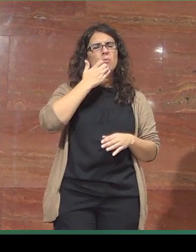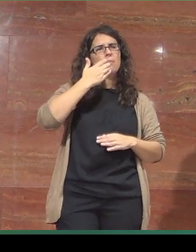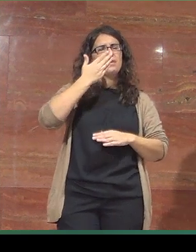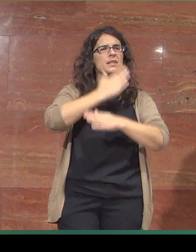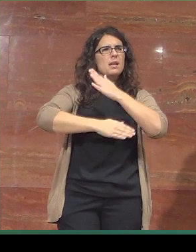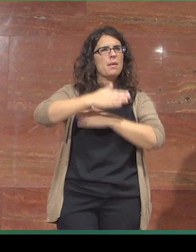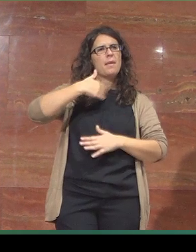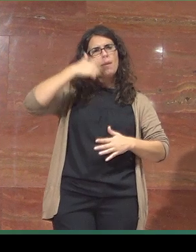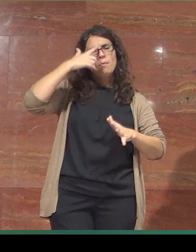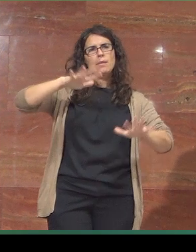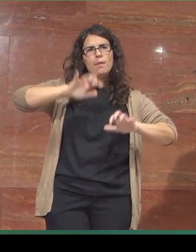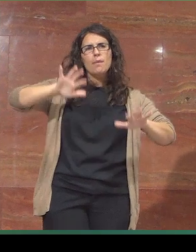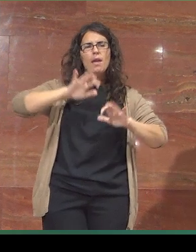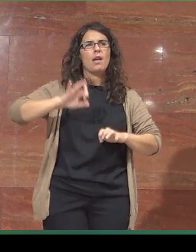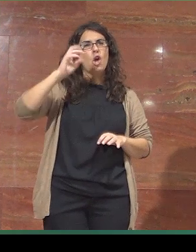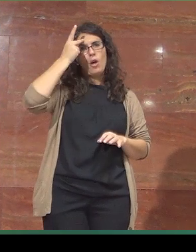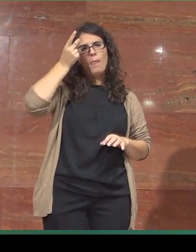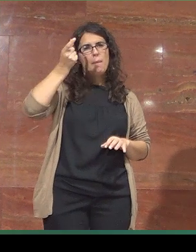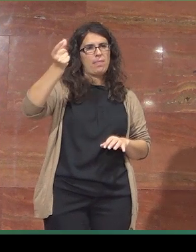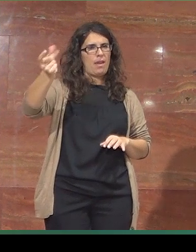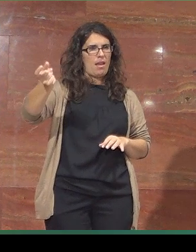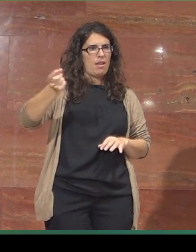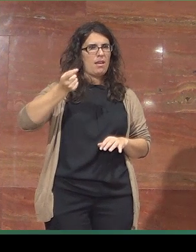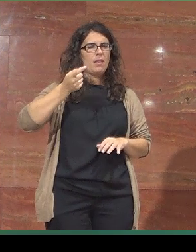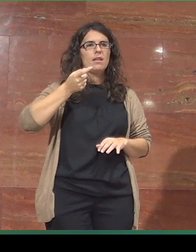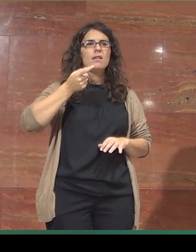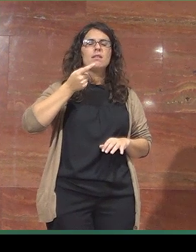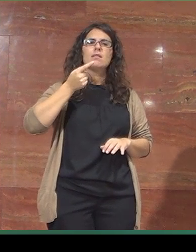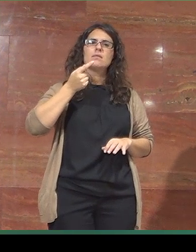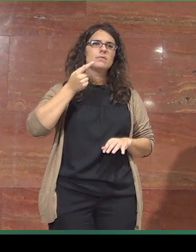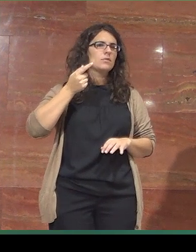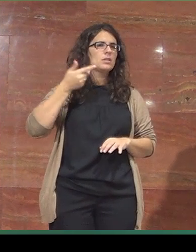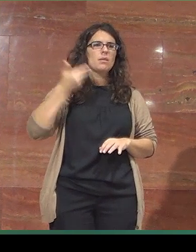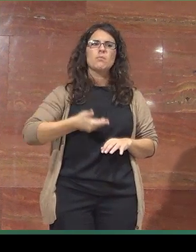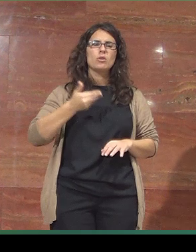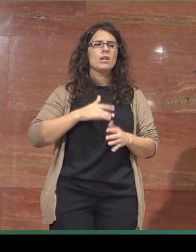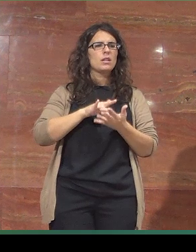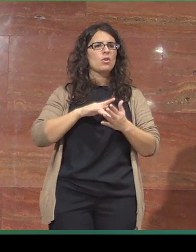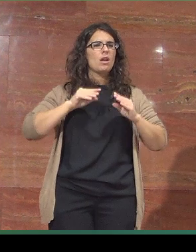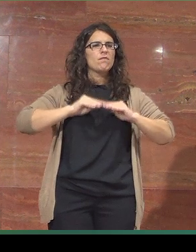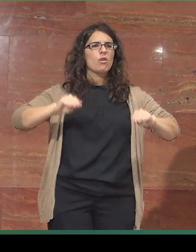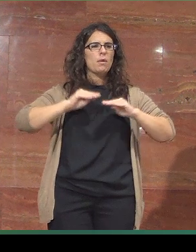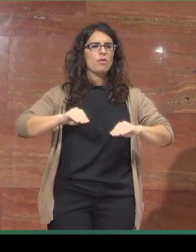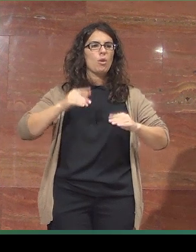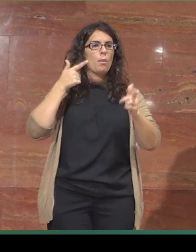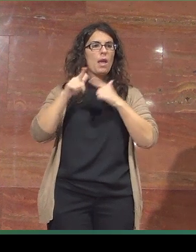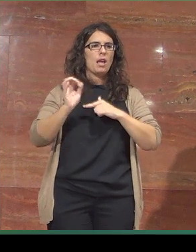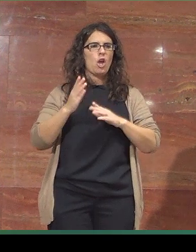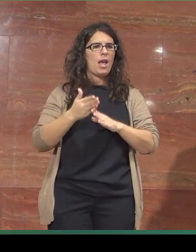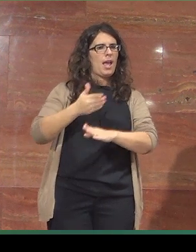there is training before they travel. You need to teach people how to cope if something goes wrong, if something